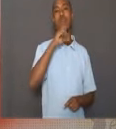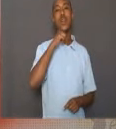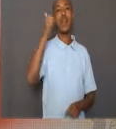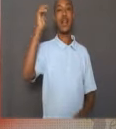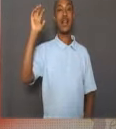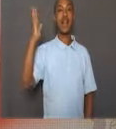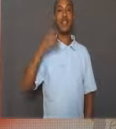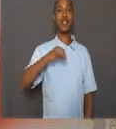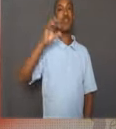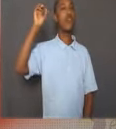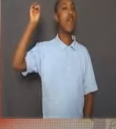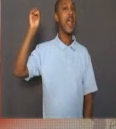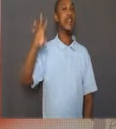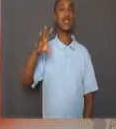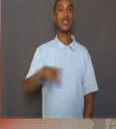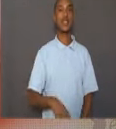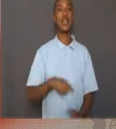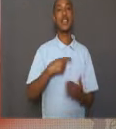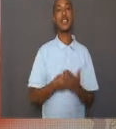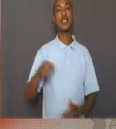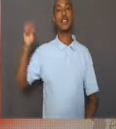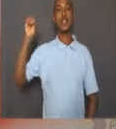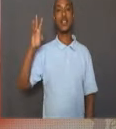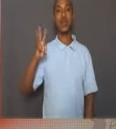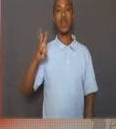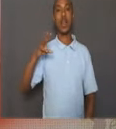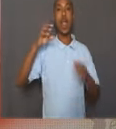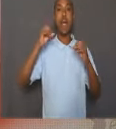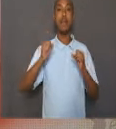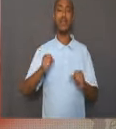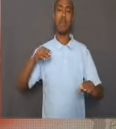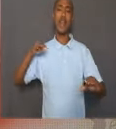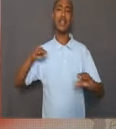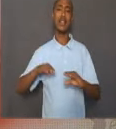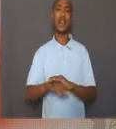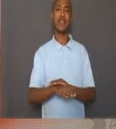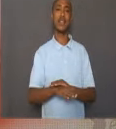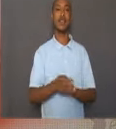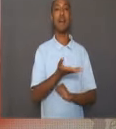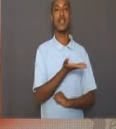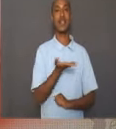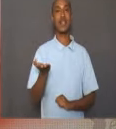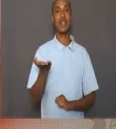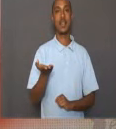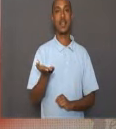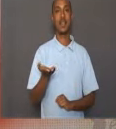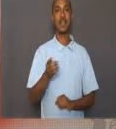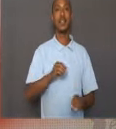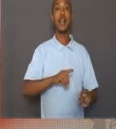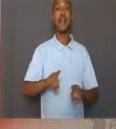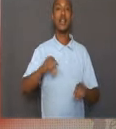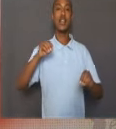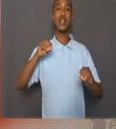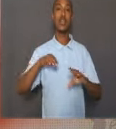of ray. These rays were able to penetrate matter, traveling